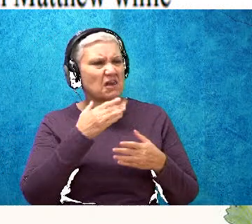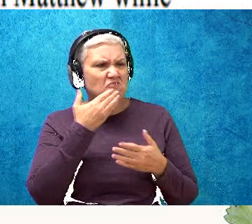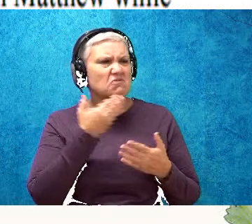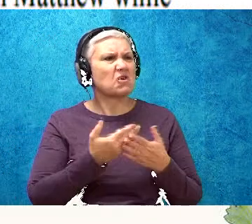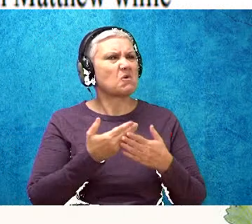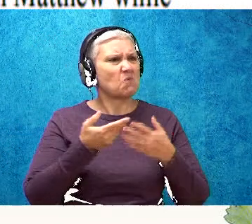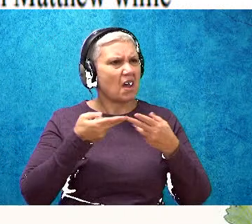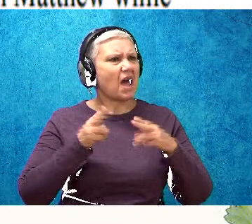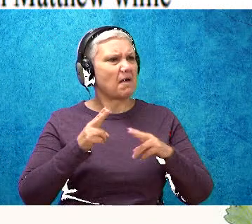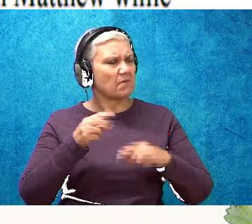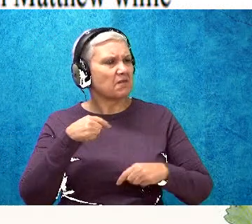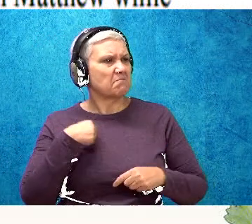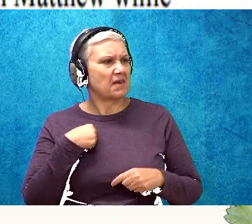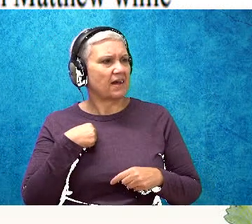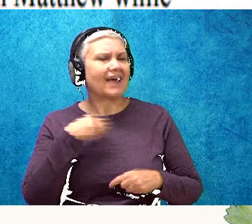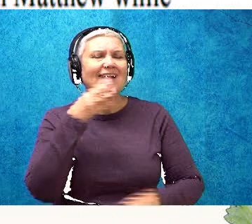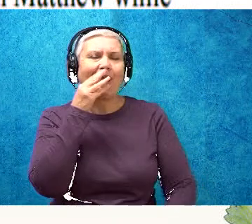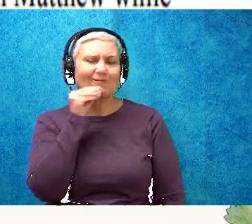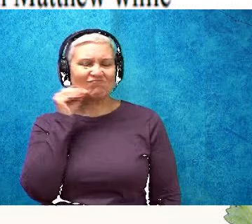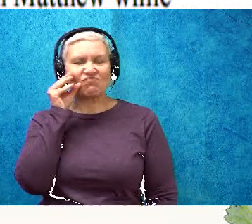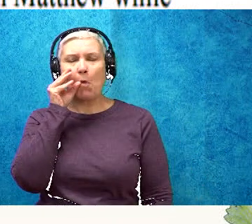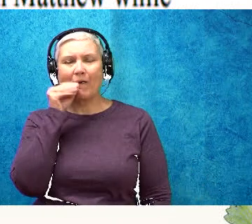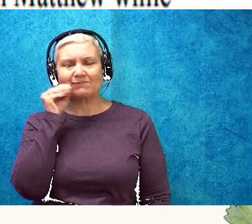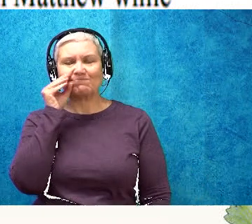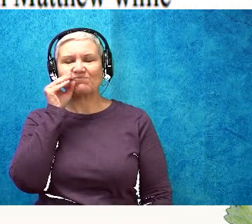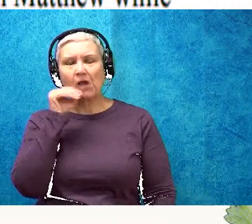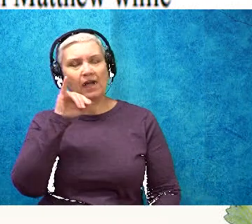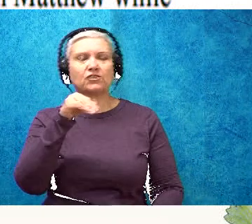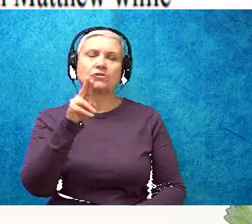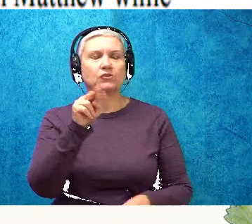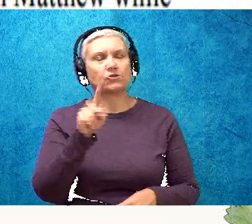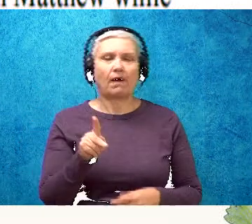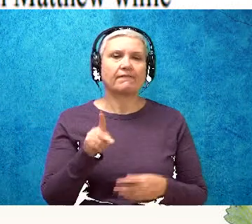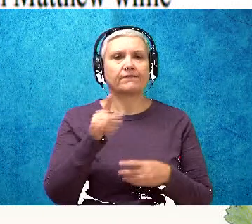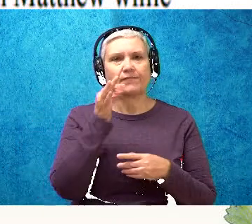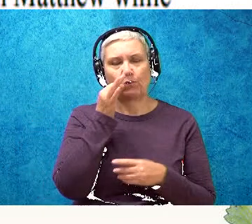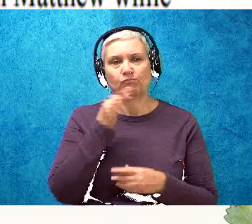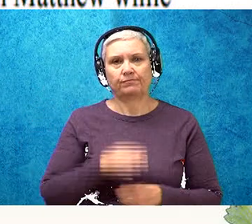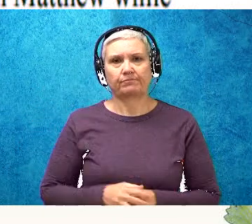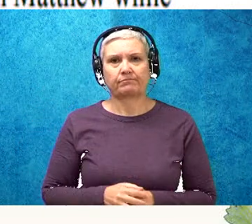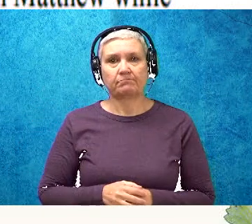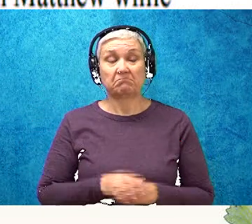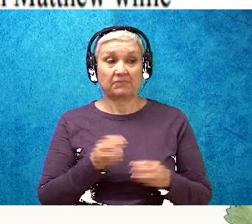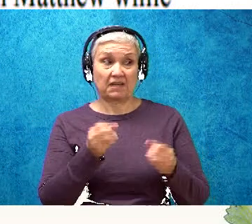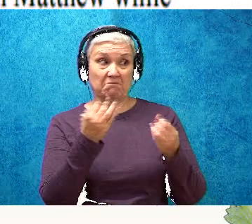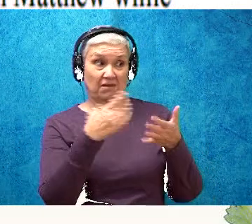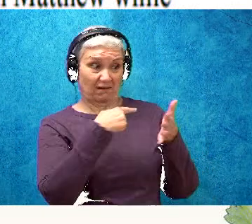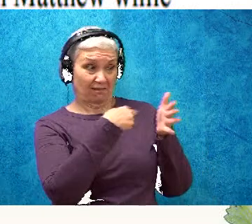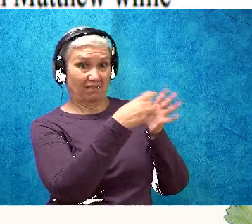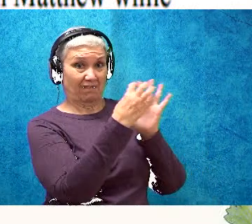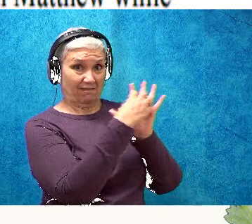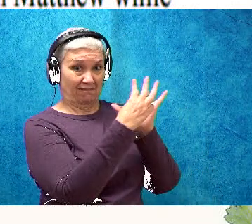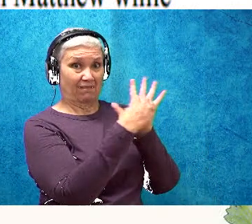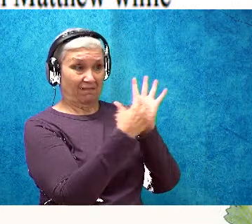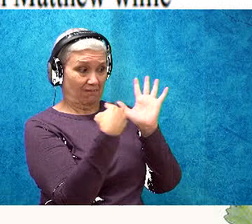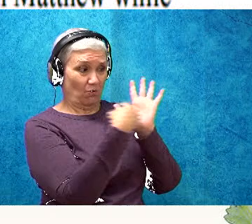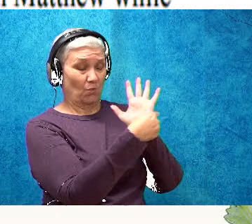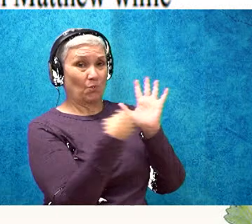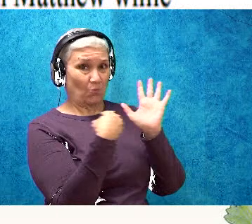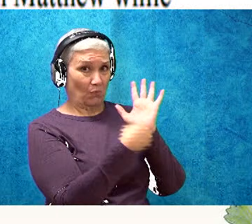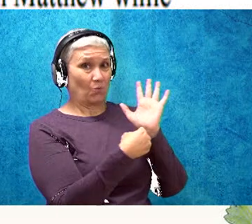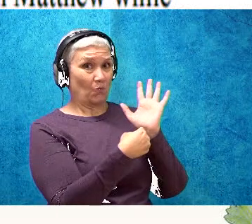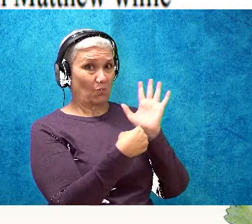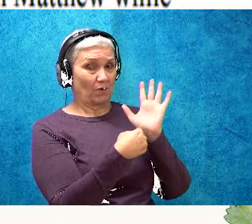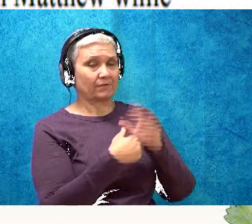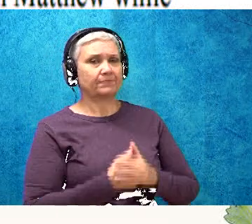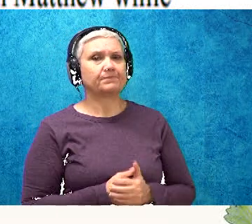food. Now, there are several topics within this particular text, all right? So after you